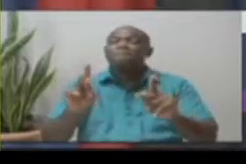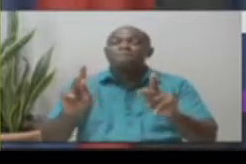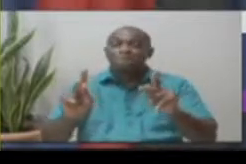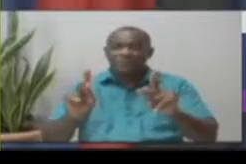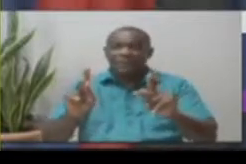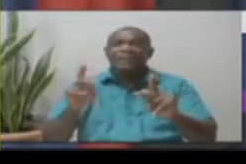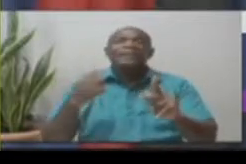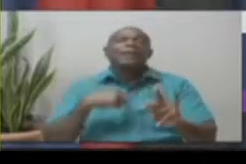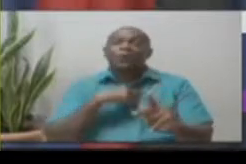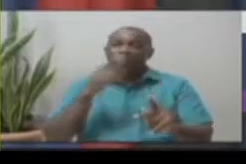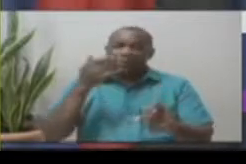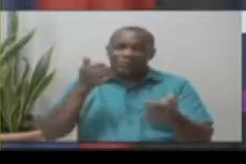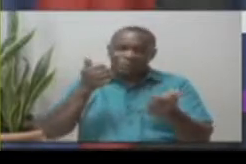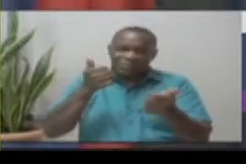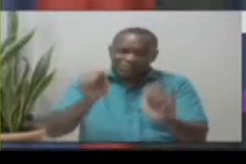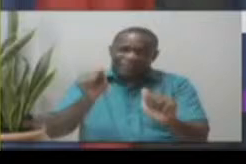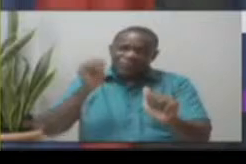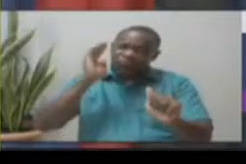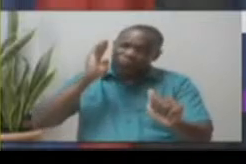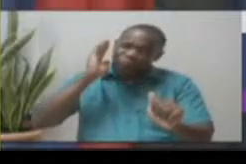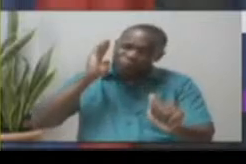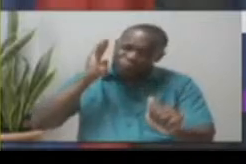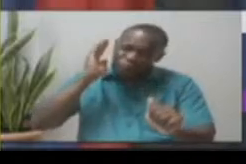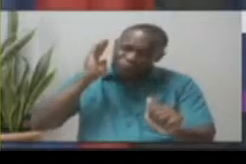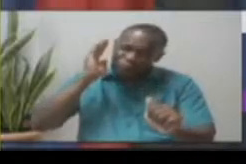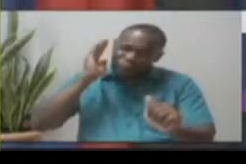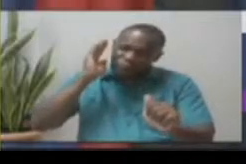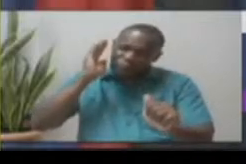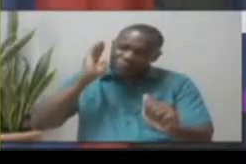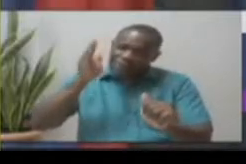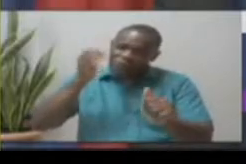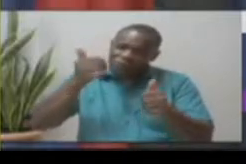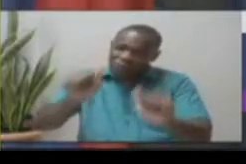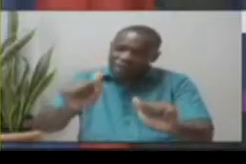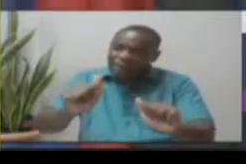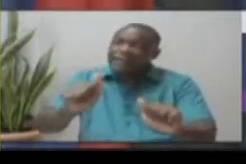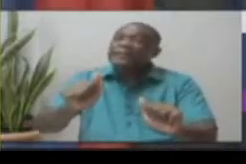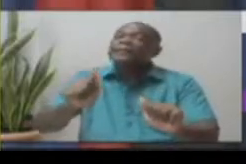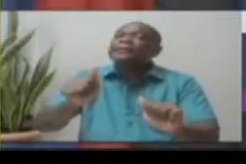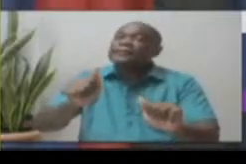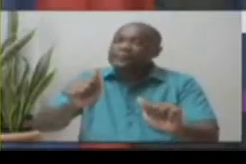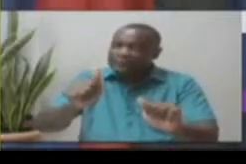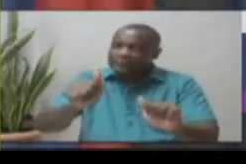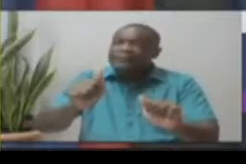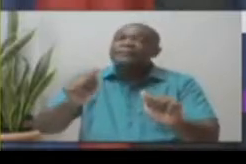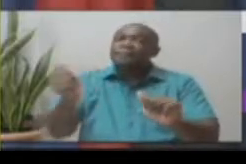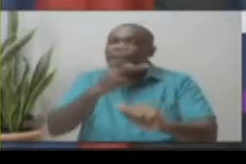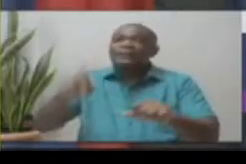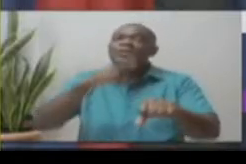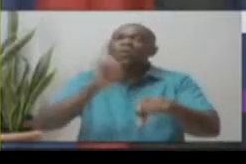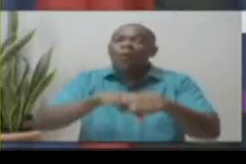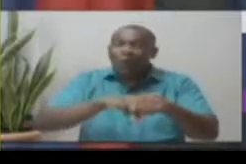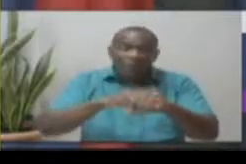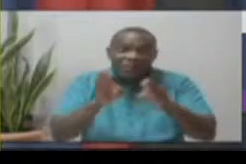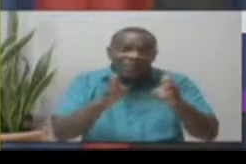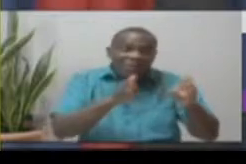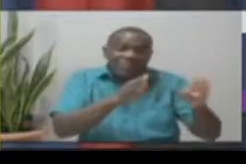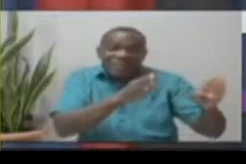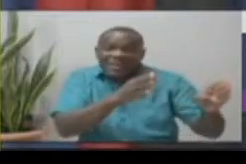try to get back to some semi-normal arrangement is the food establishment and